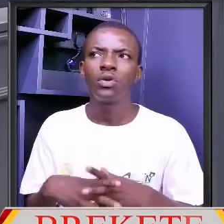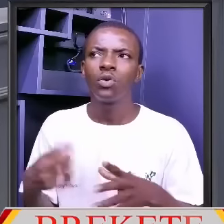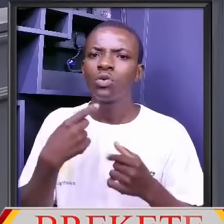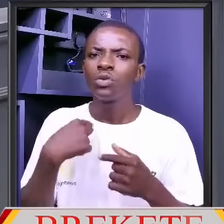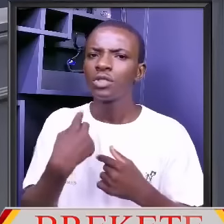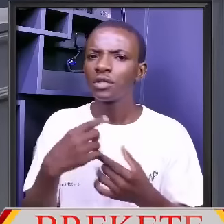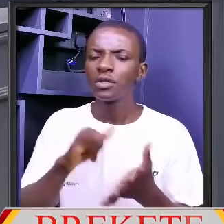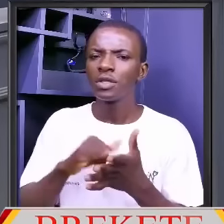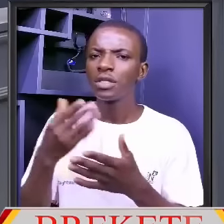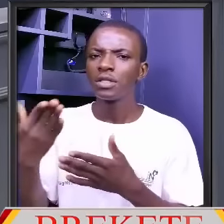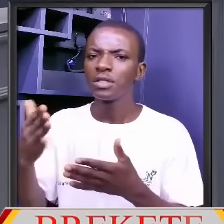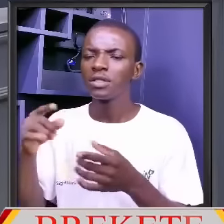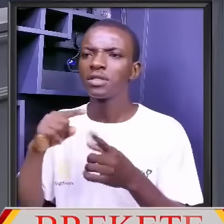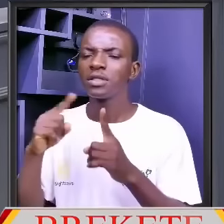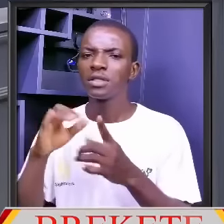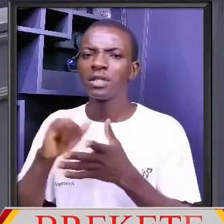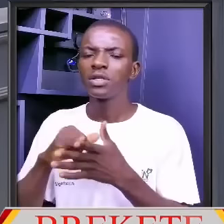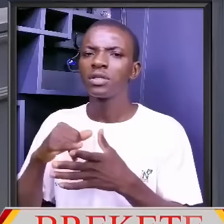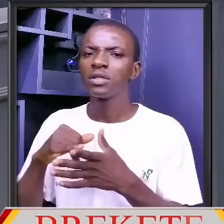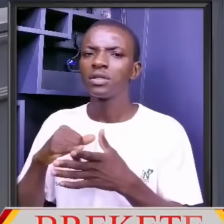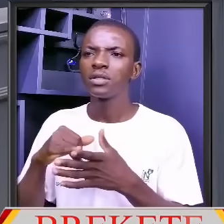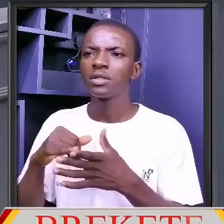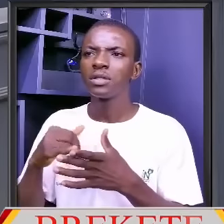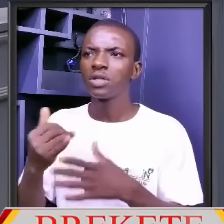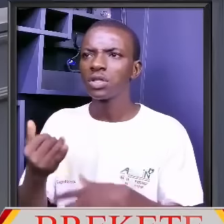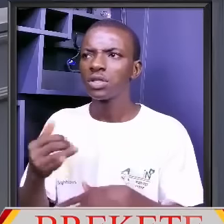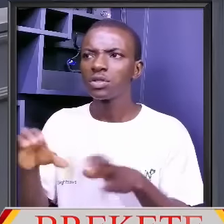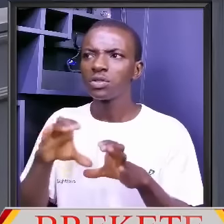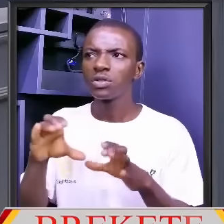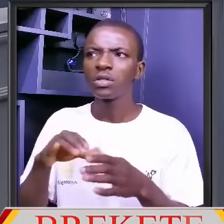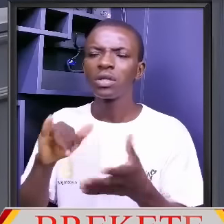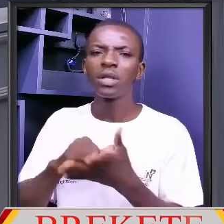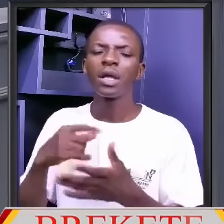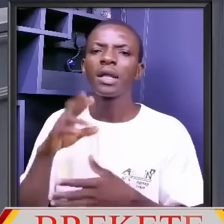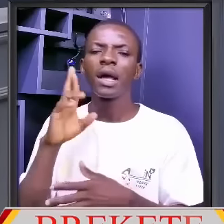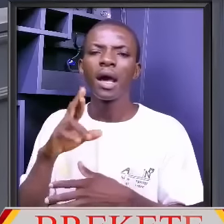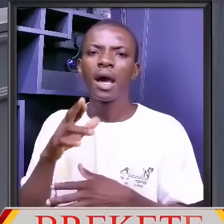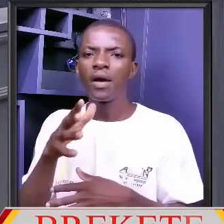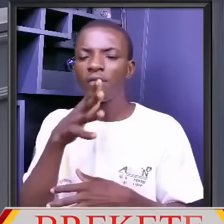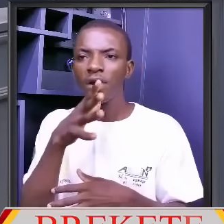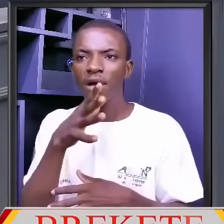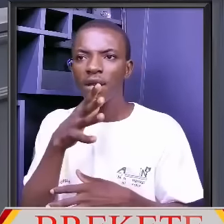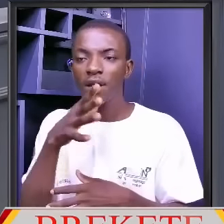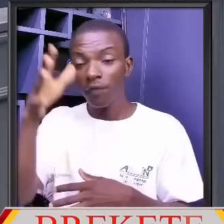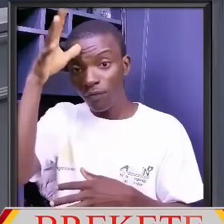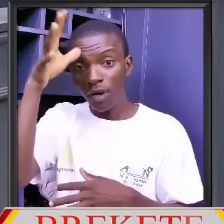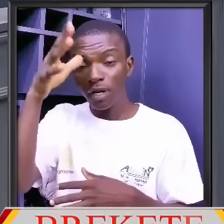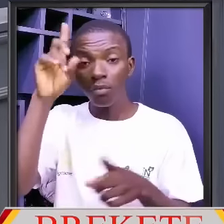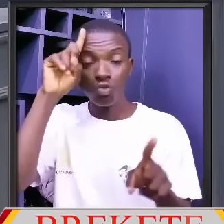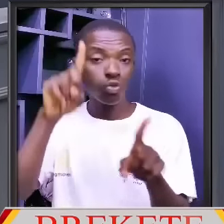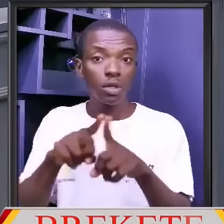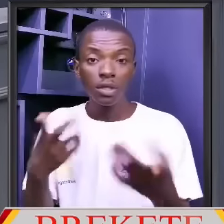who tell you this thing way then tell you say your mother do? Na her father, brother.